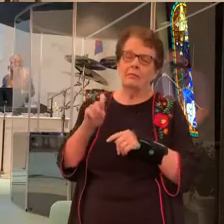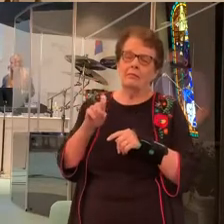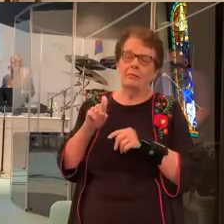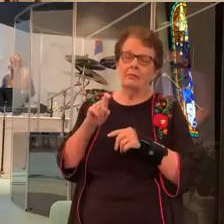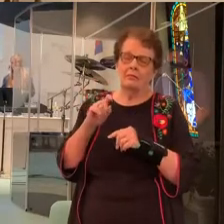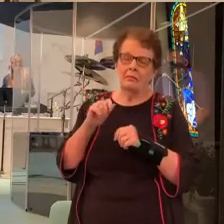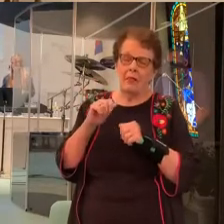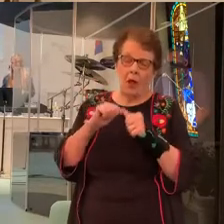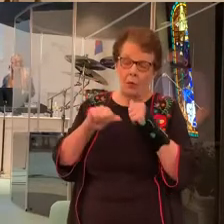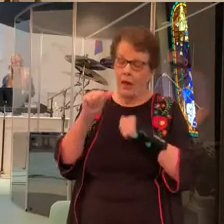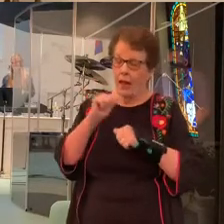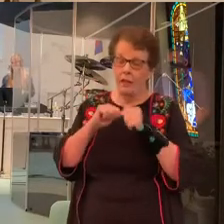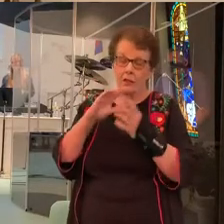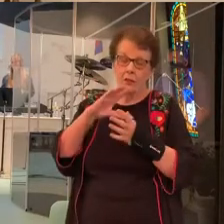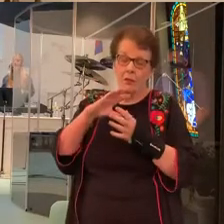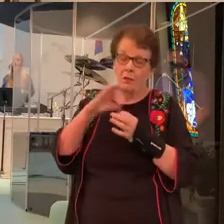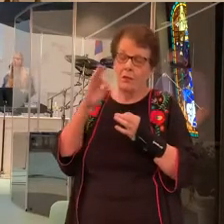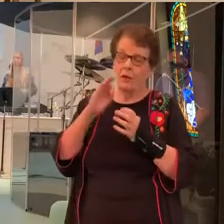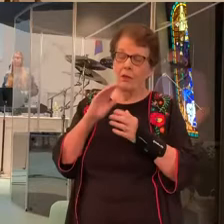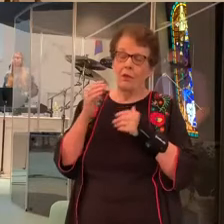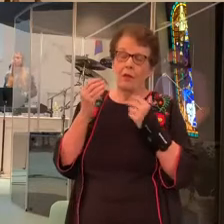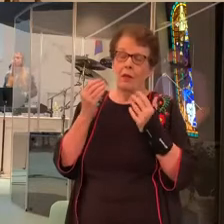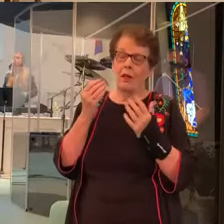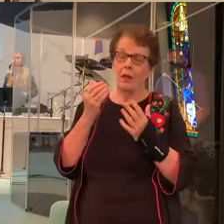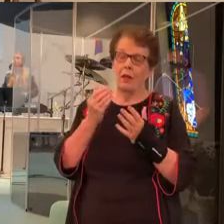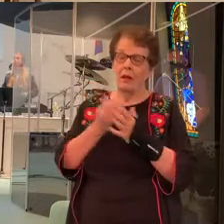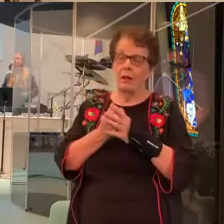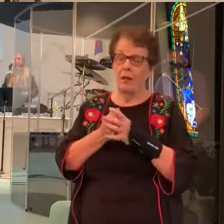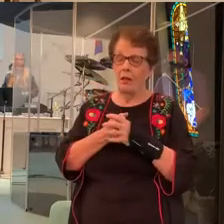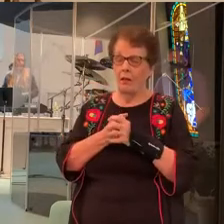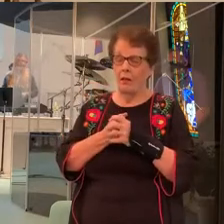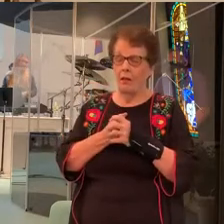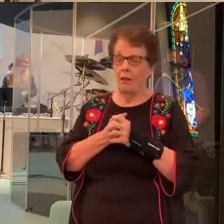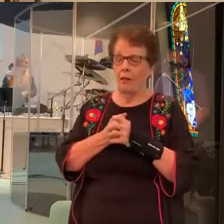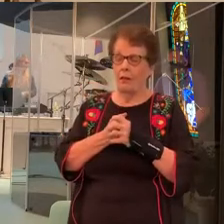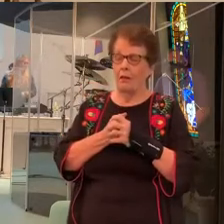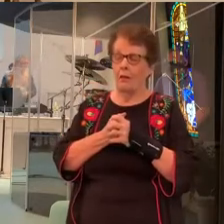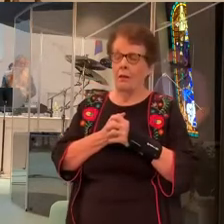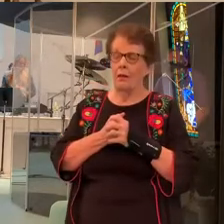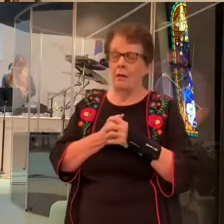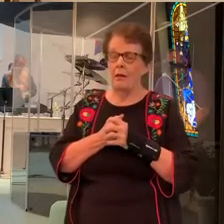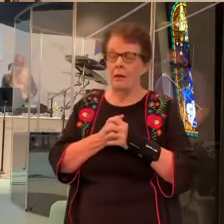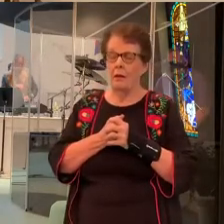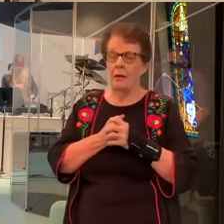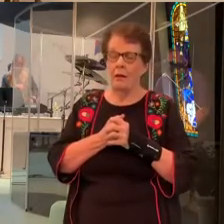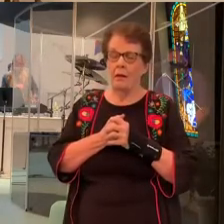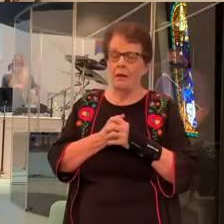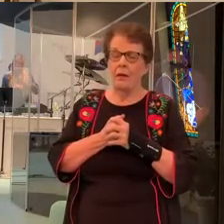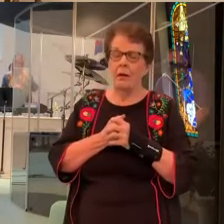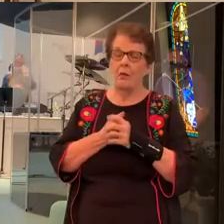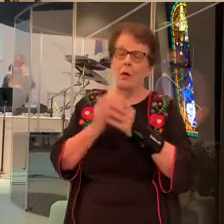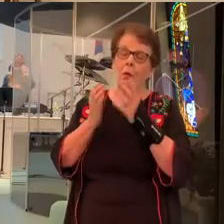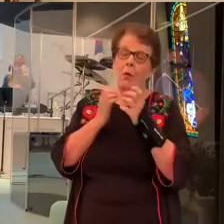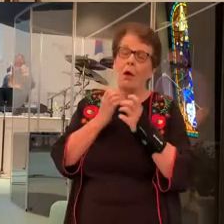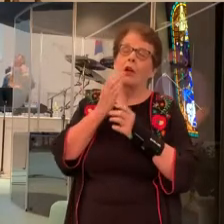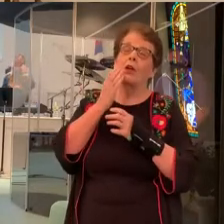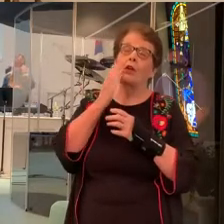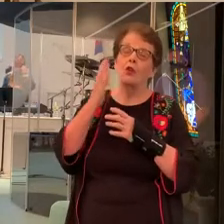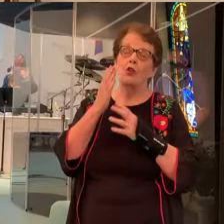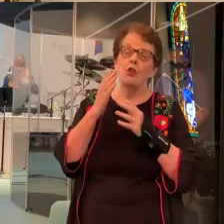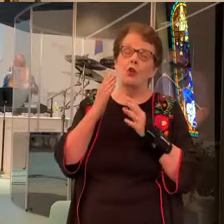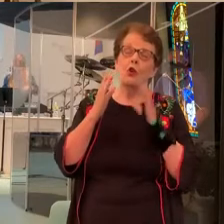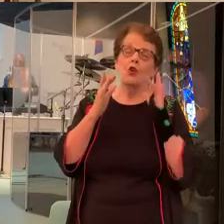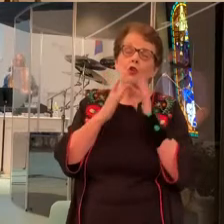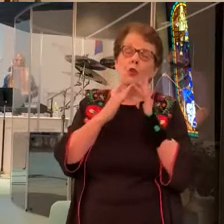be your ambassadors of reconciliation, pleading as though you are reaching through us to people and asking